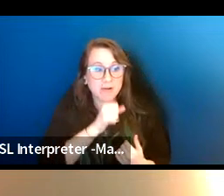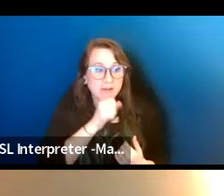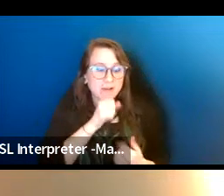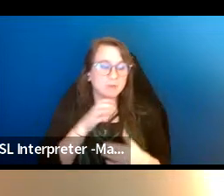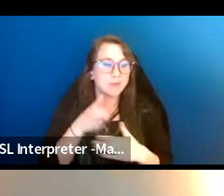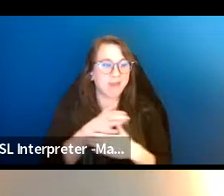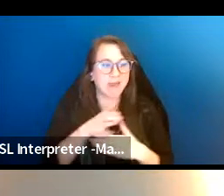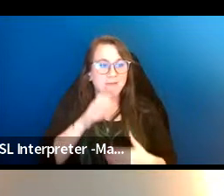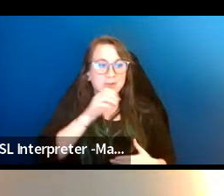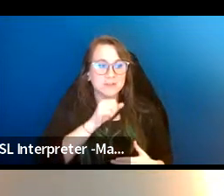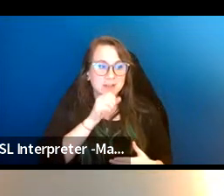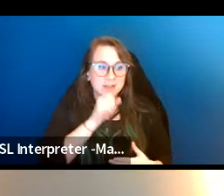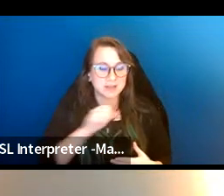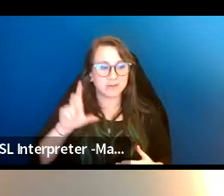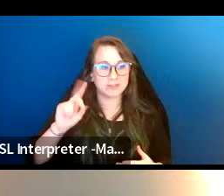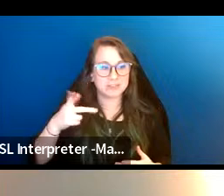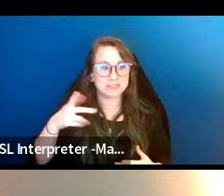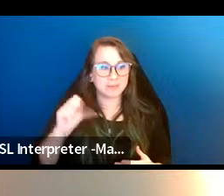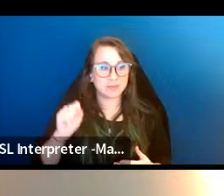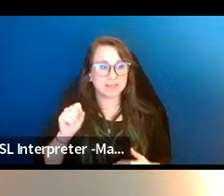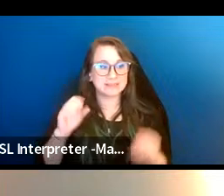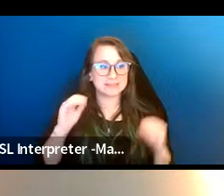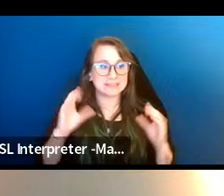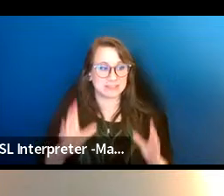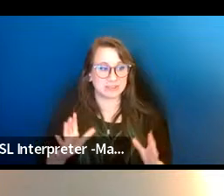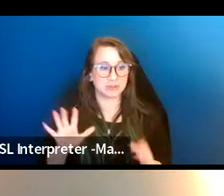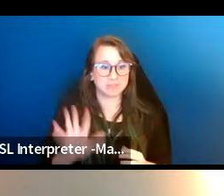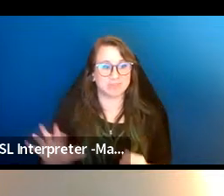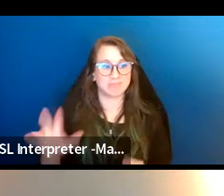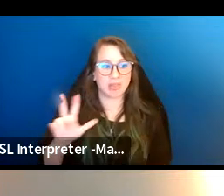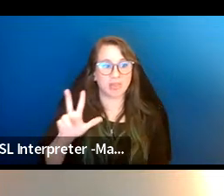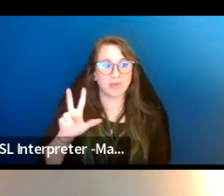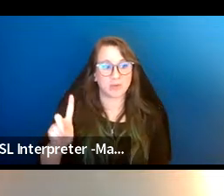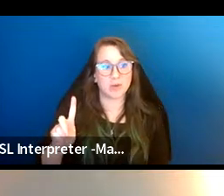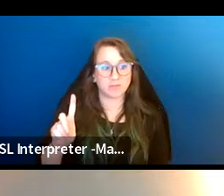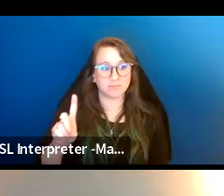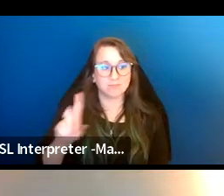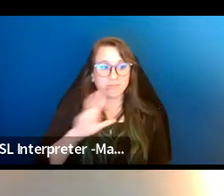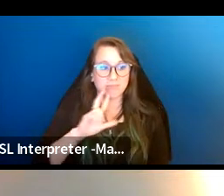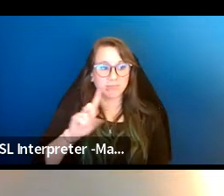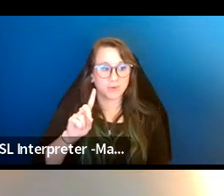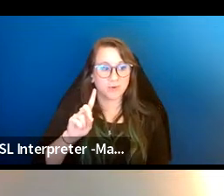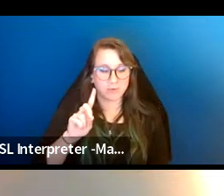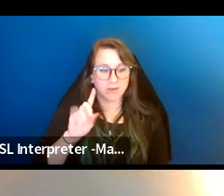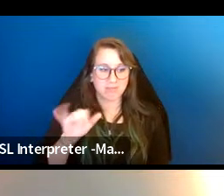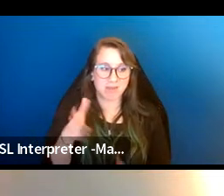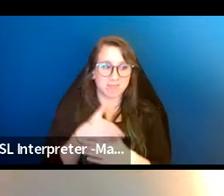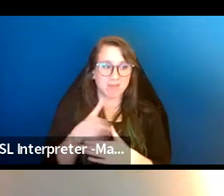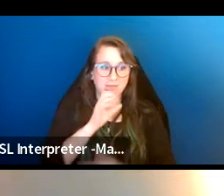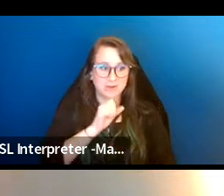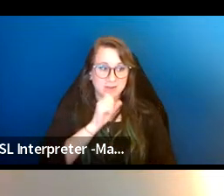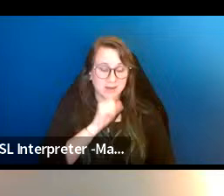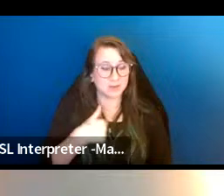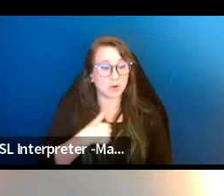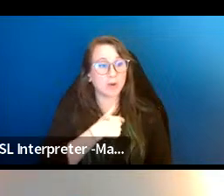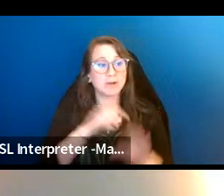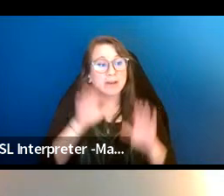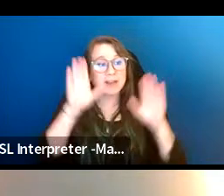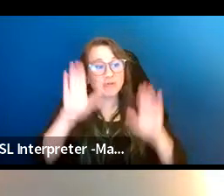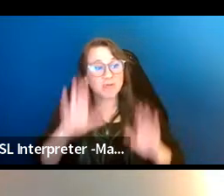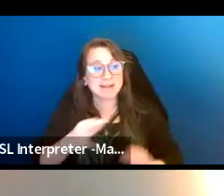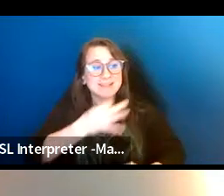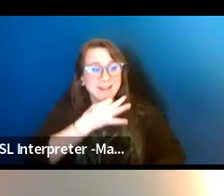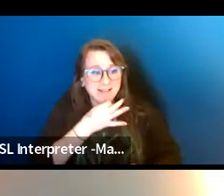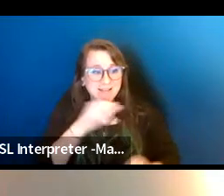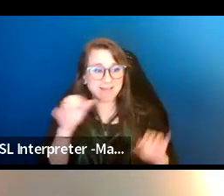age of our DCPS teachers is actually 31 years old, right? So we are getting great talent, but